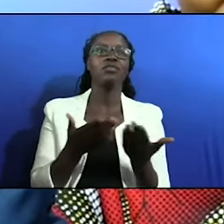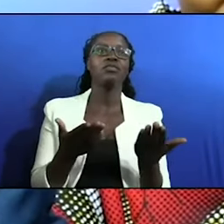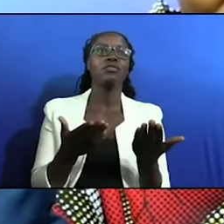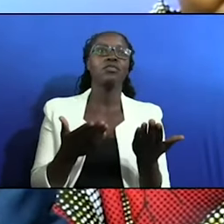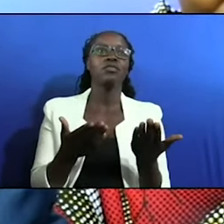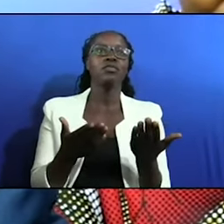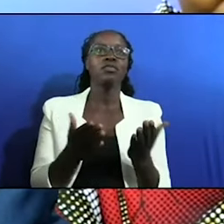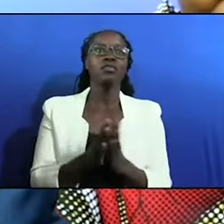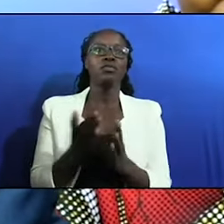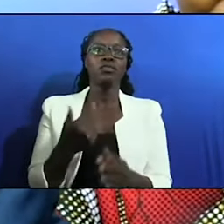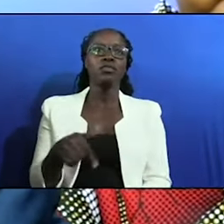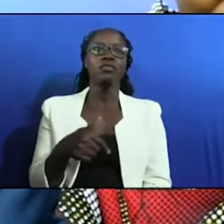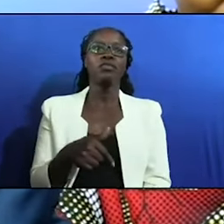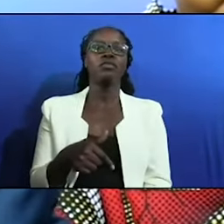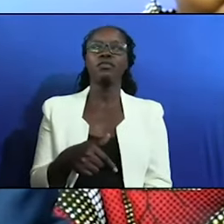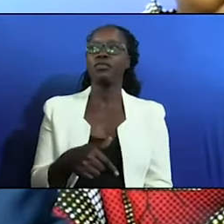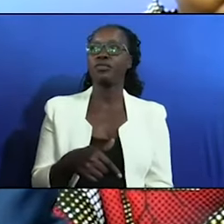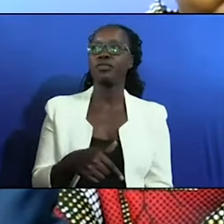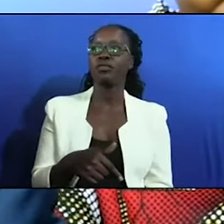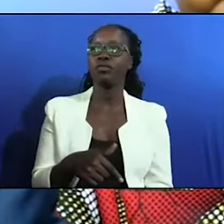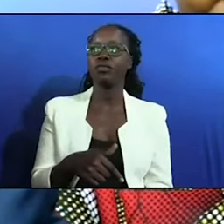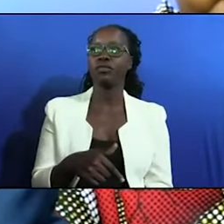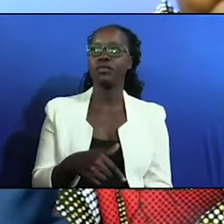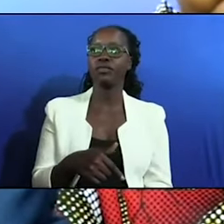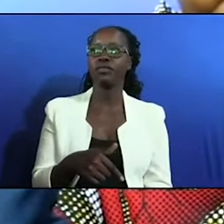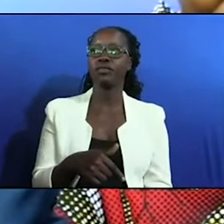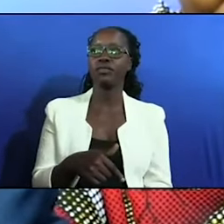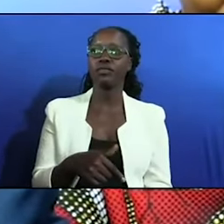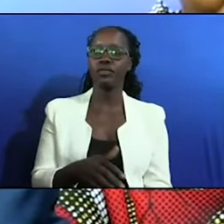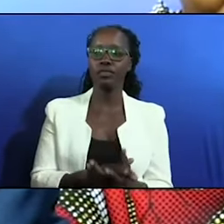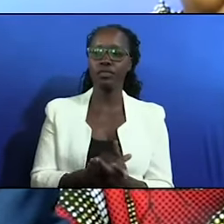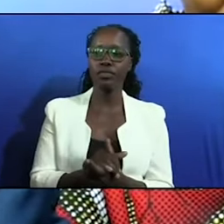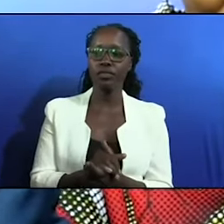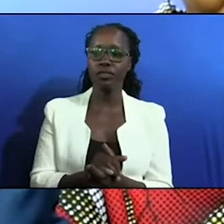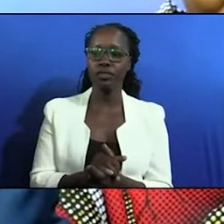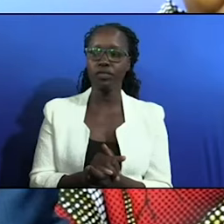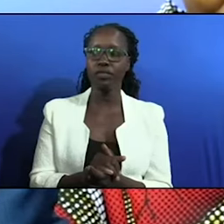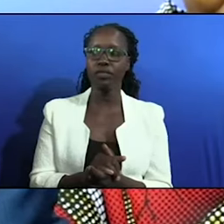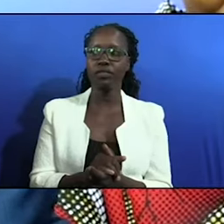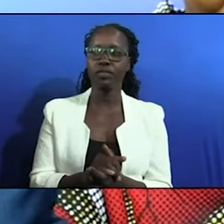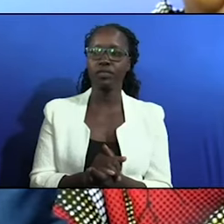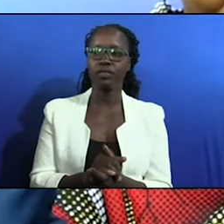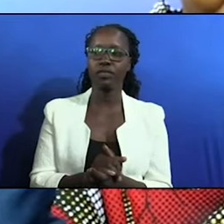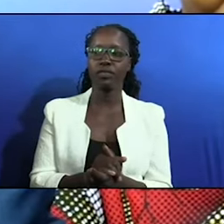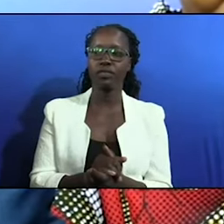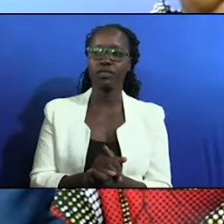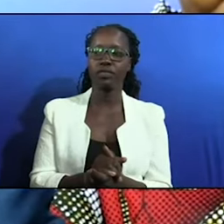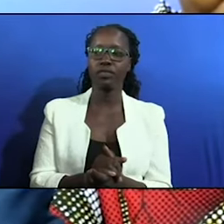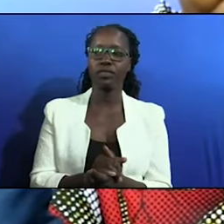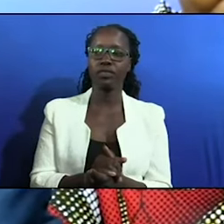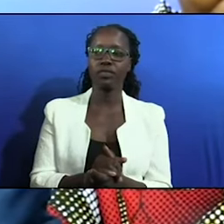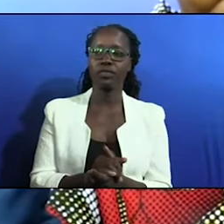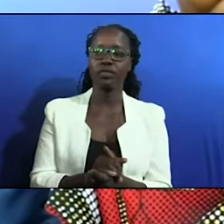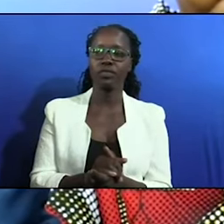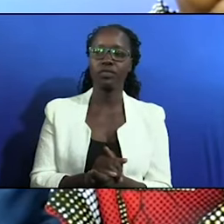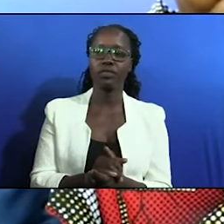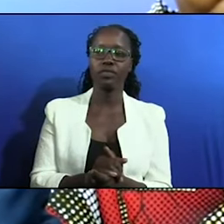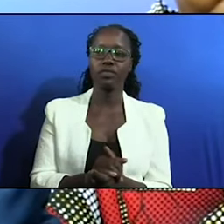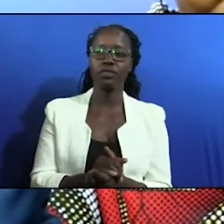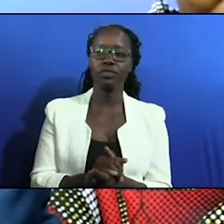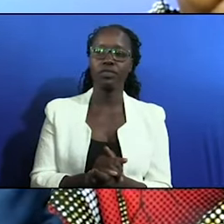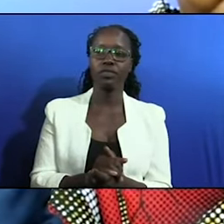Pastor Abunda with us. Pastor Abunda, I would like you to pray for those people who are going